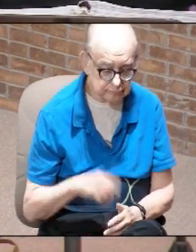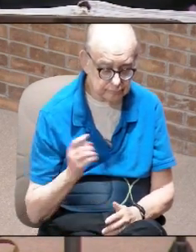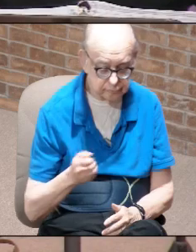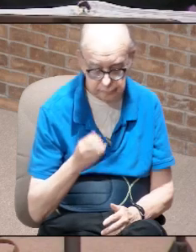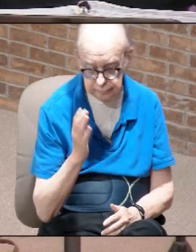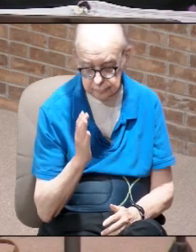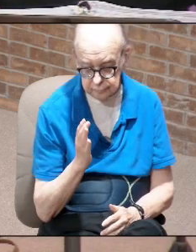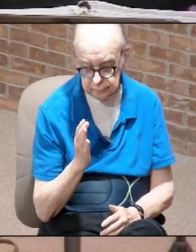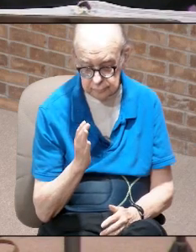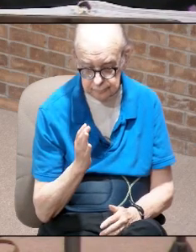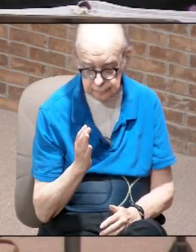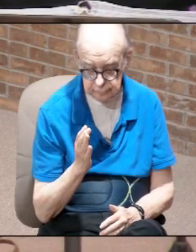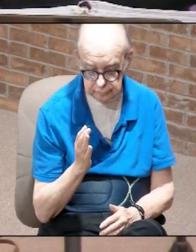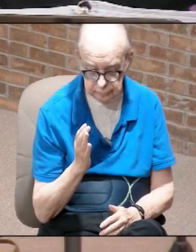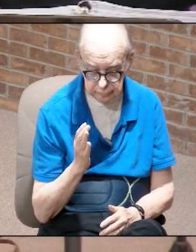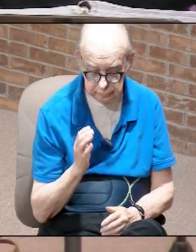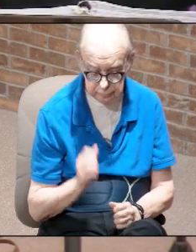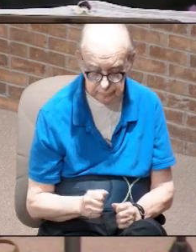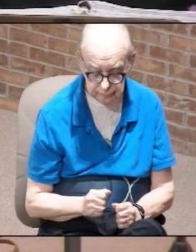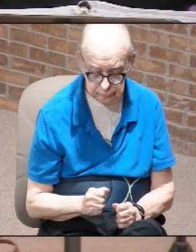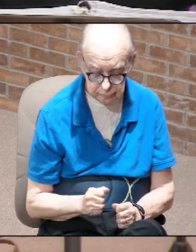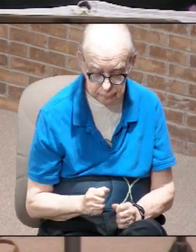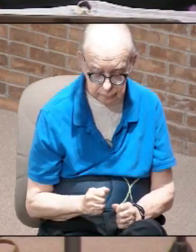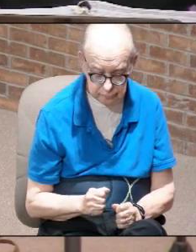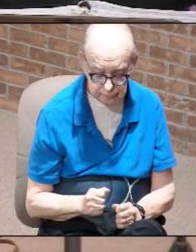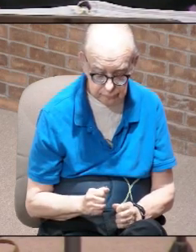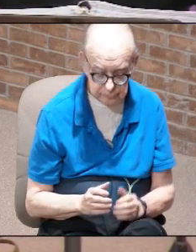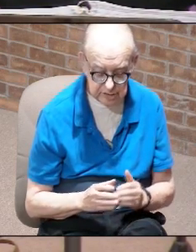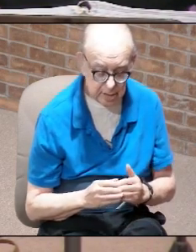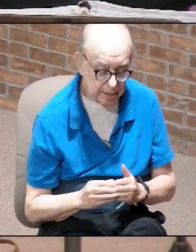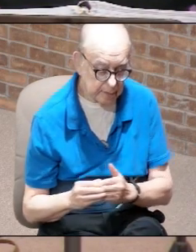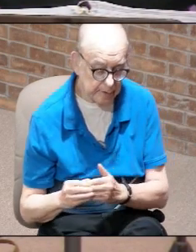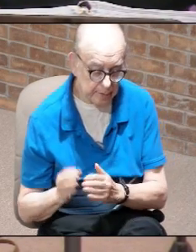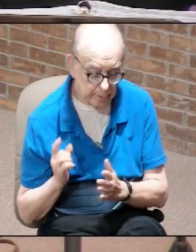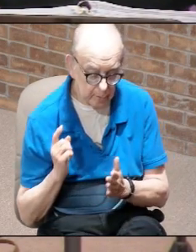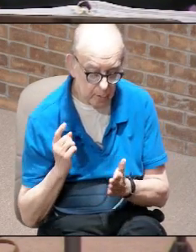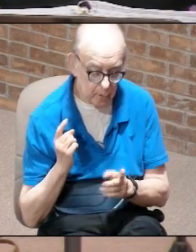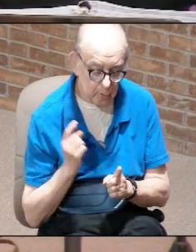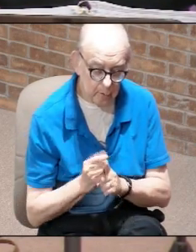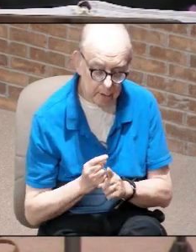only God can lead me correctly.